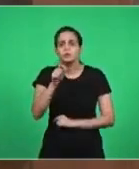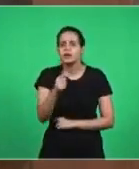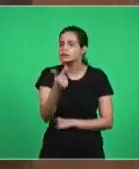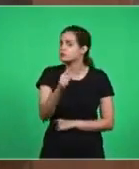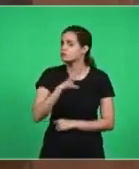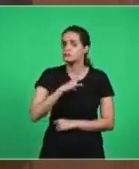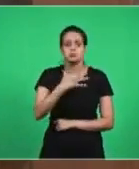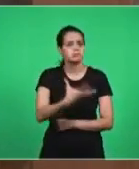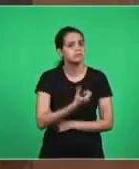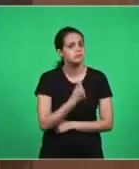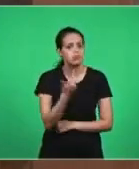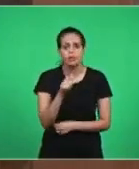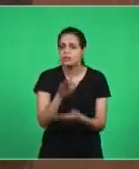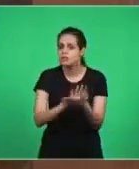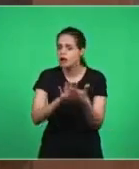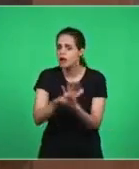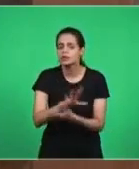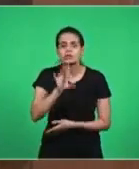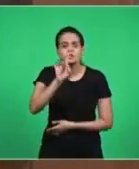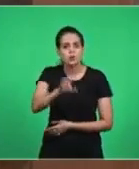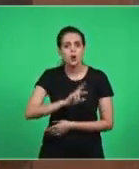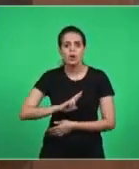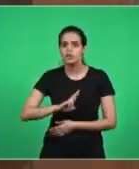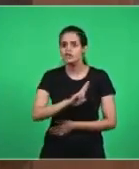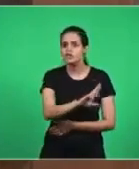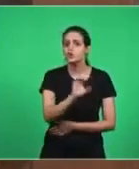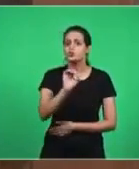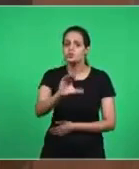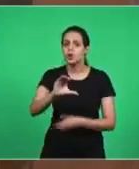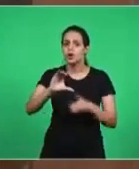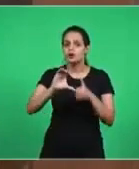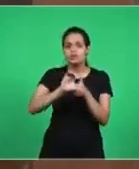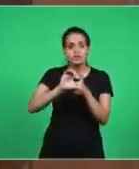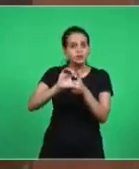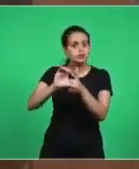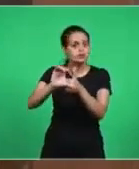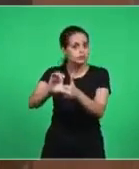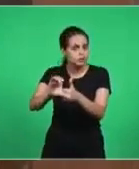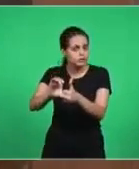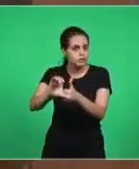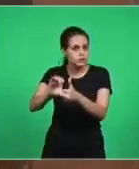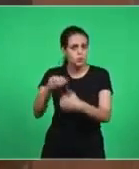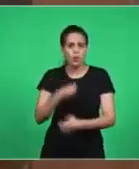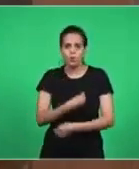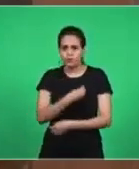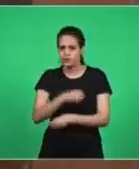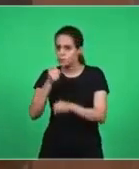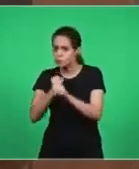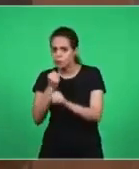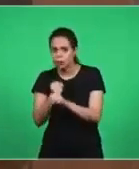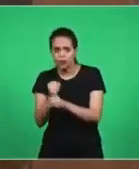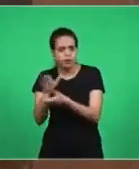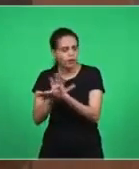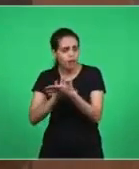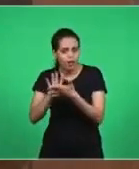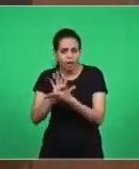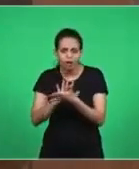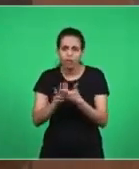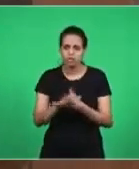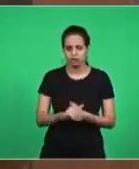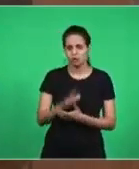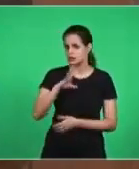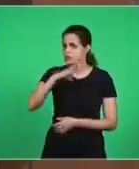Those who are not dressed up with the garments of salvation. They are going to be punished because the